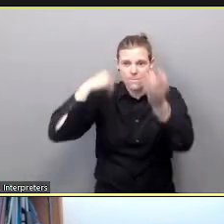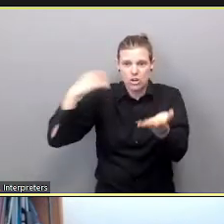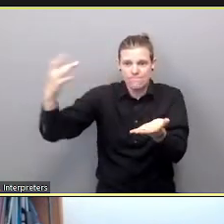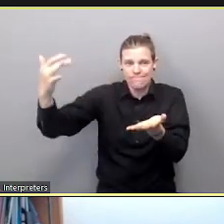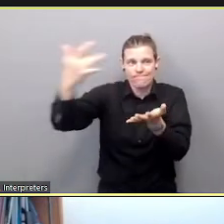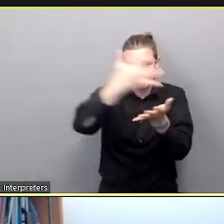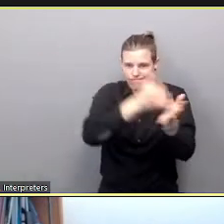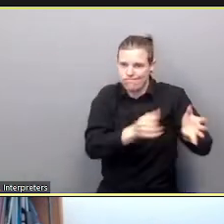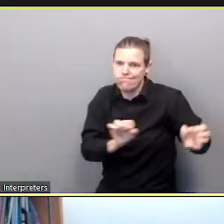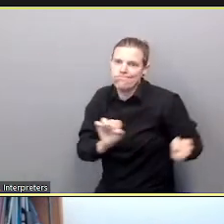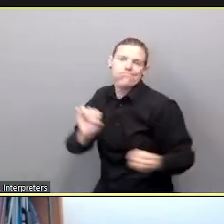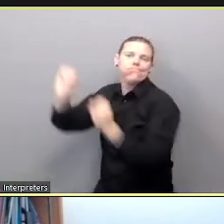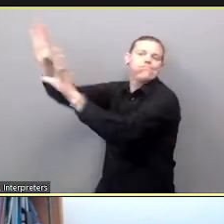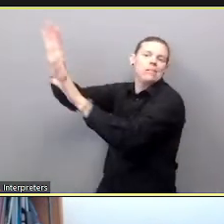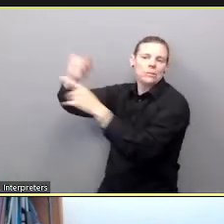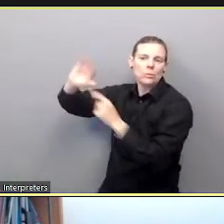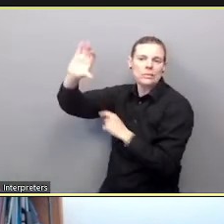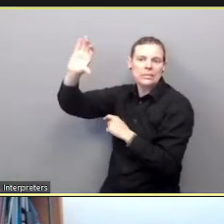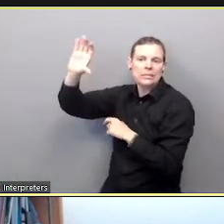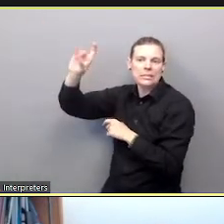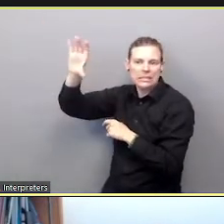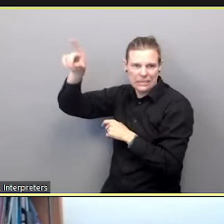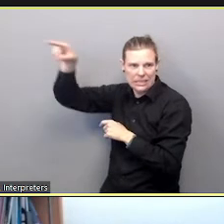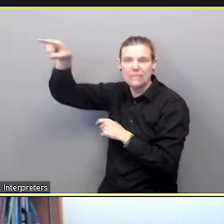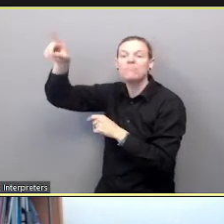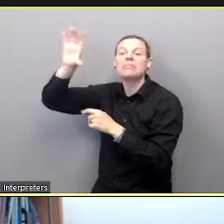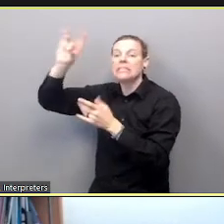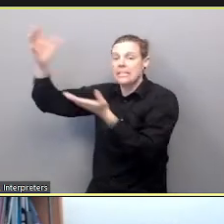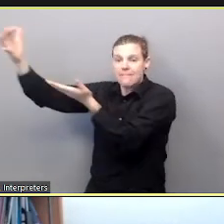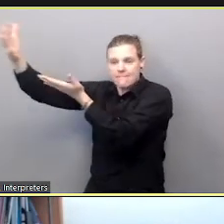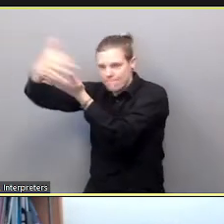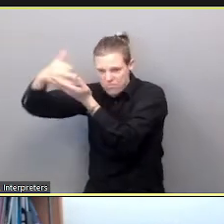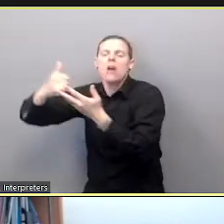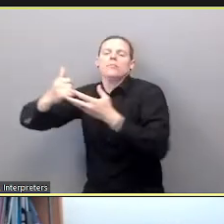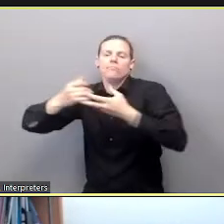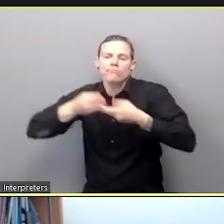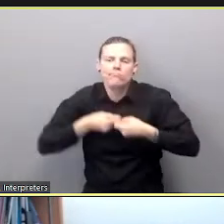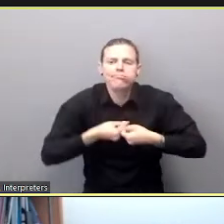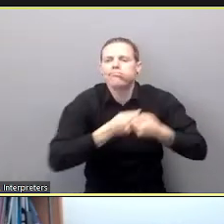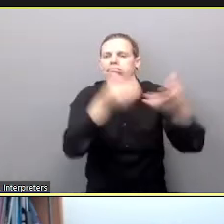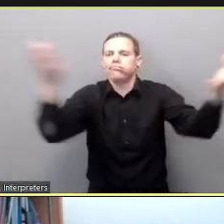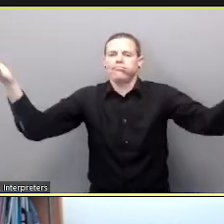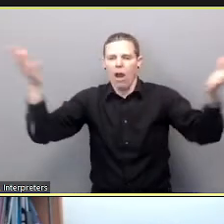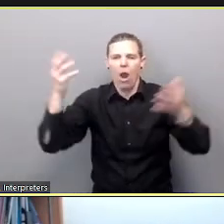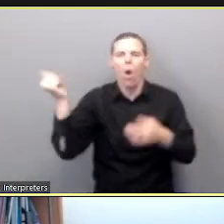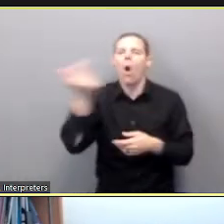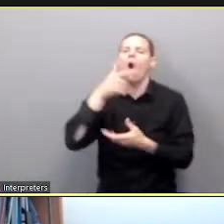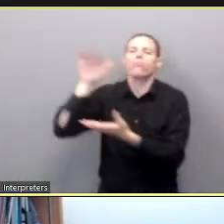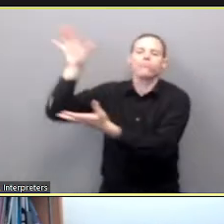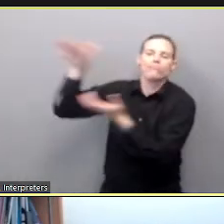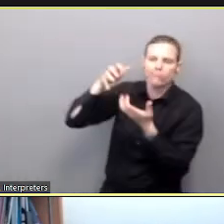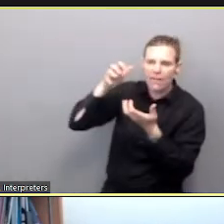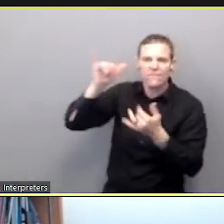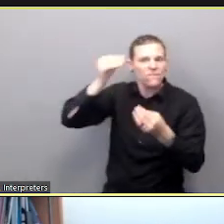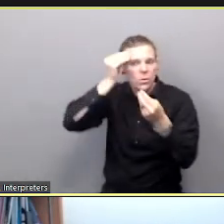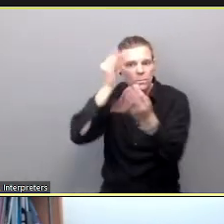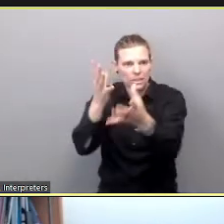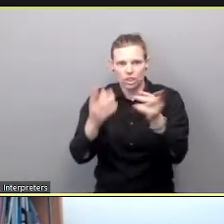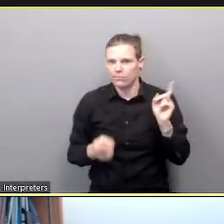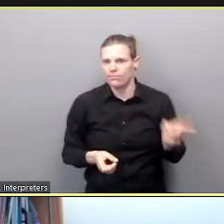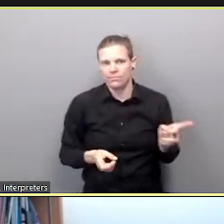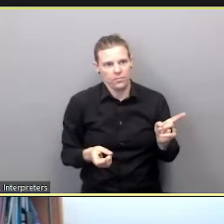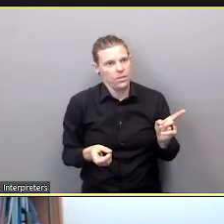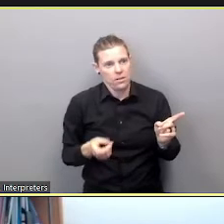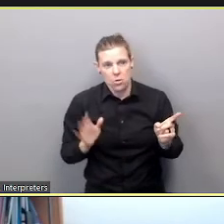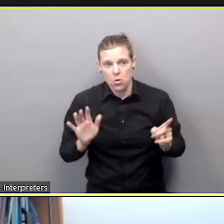that's shared with the public on the CDC COVID tracker. So this again shows what's happening in the 7-day